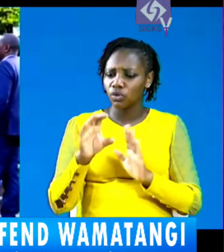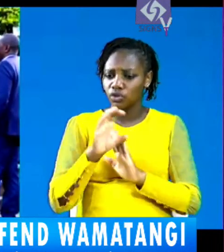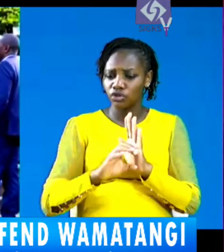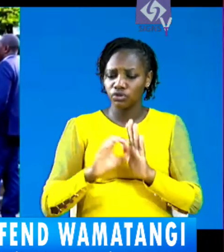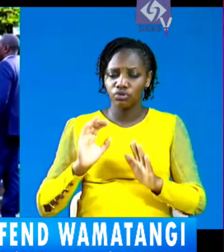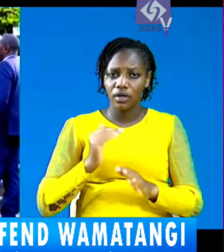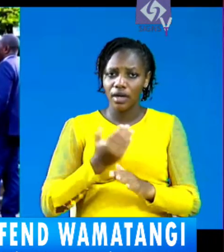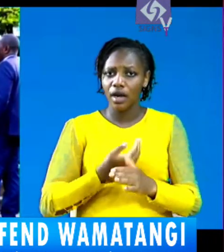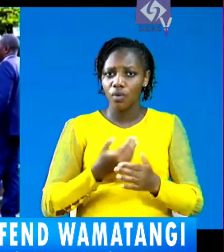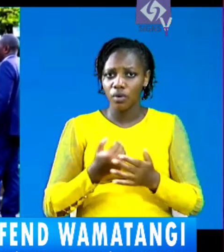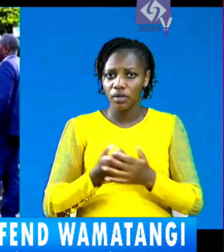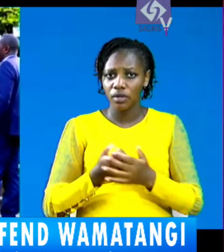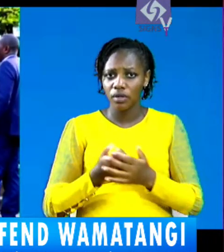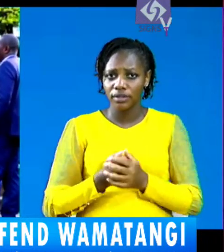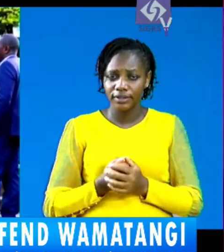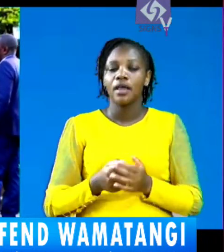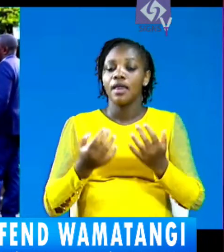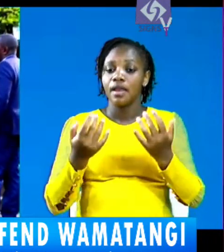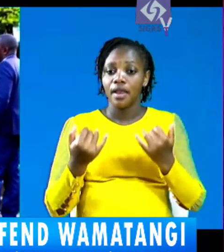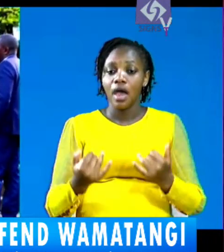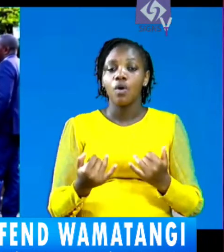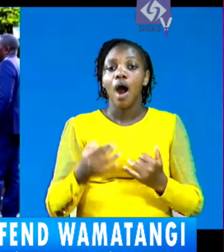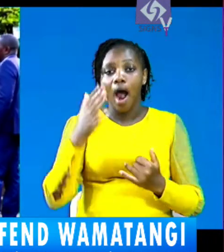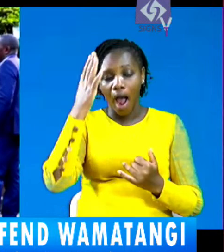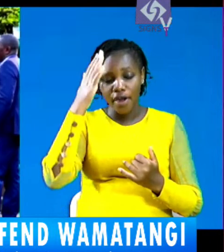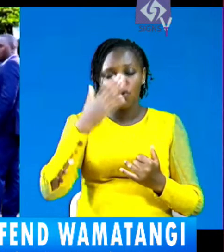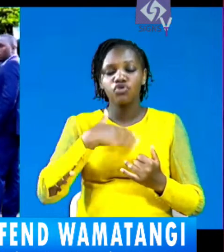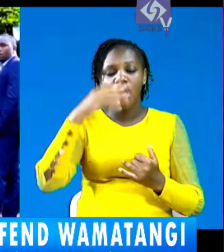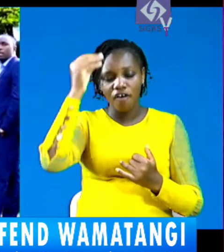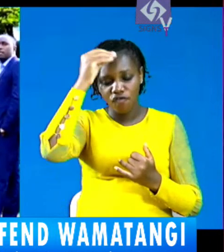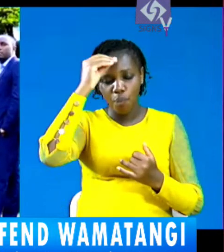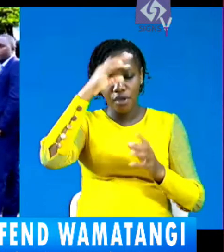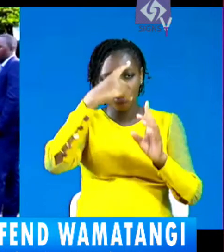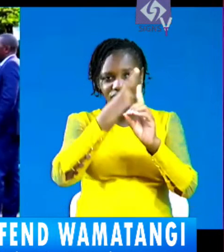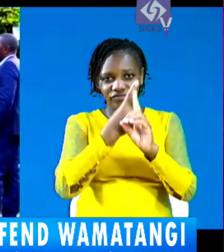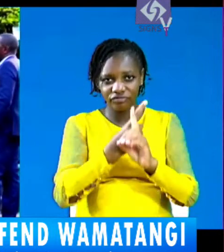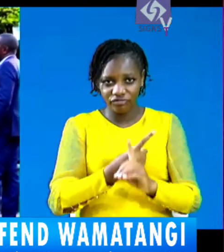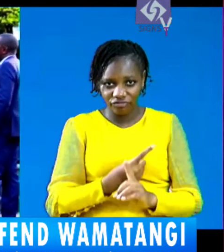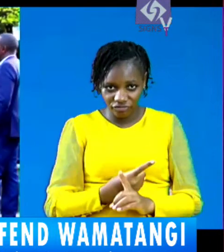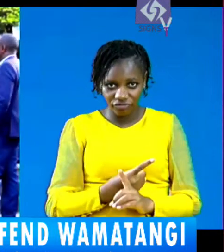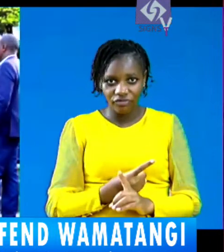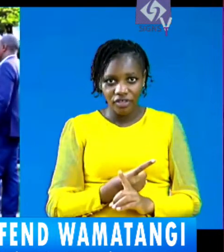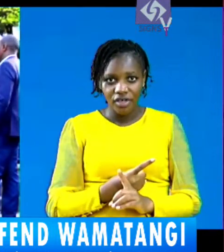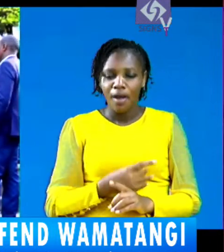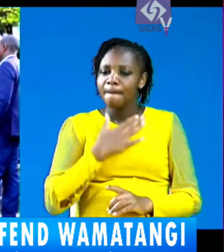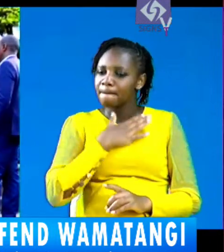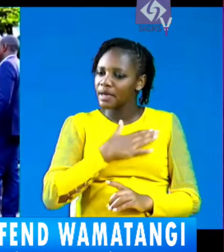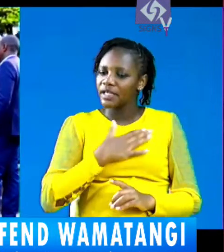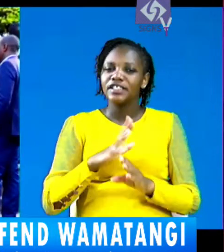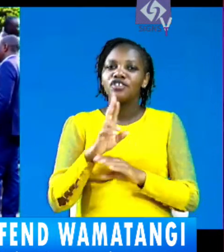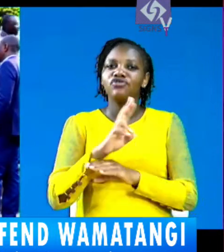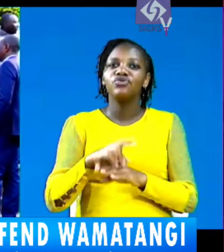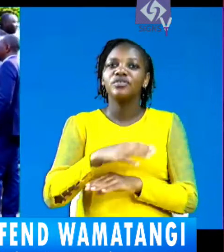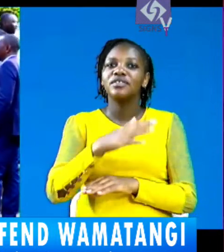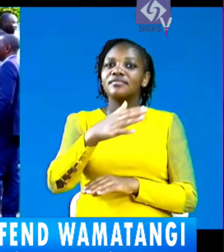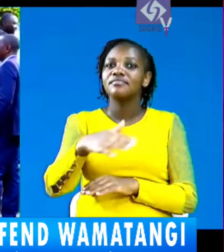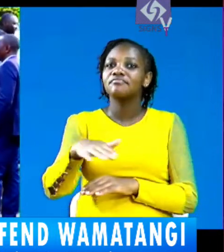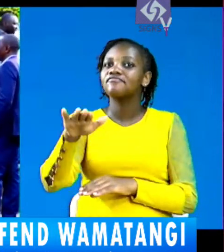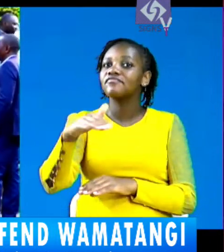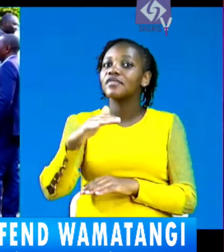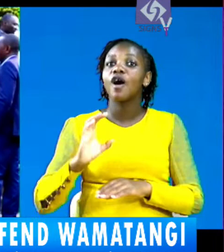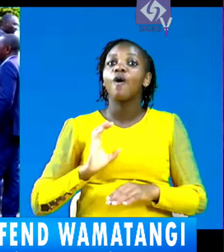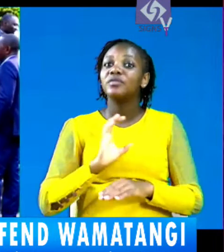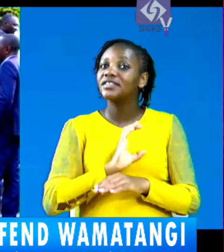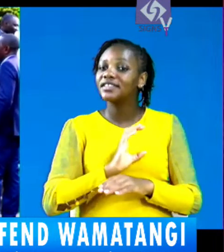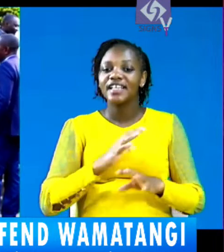maoni mngetaka sana sana gavana aweze kubadilisha. Je, mmeyapitishia katika komiti ambazo zimechaguliwa katika hii bunge? Na